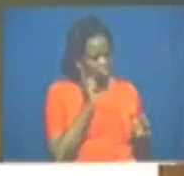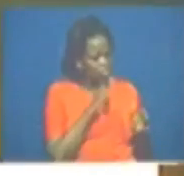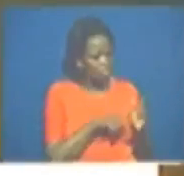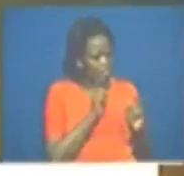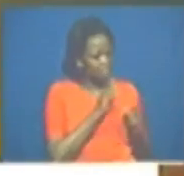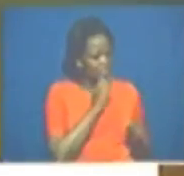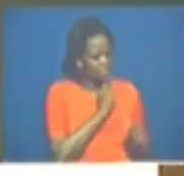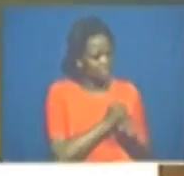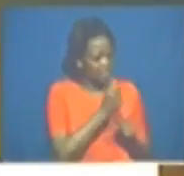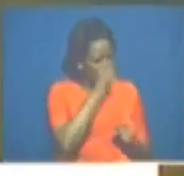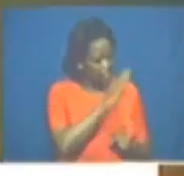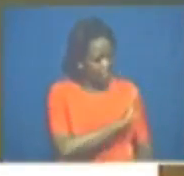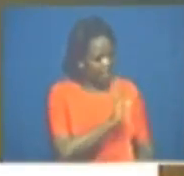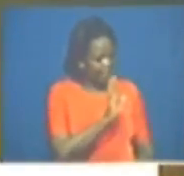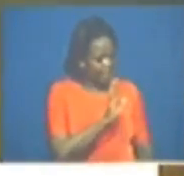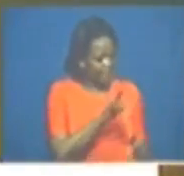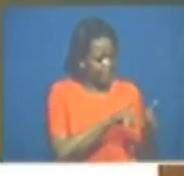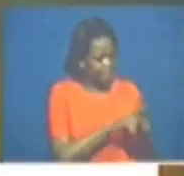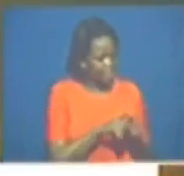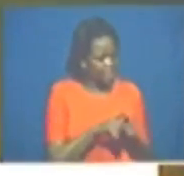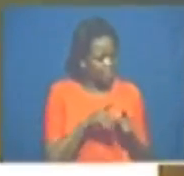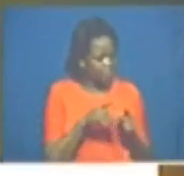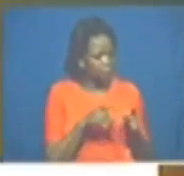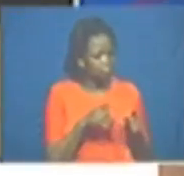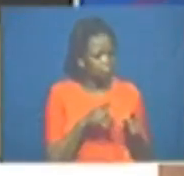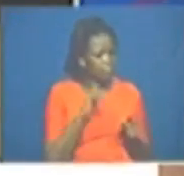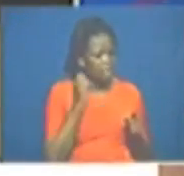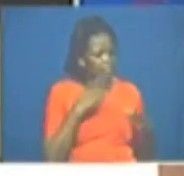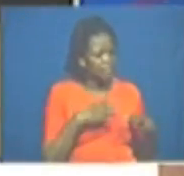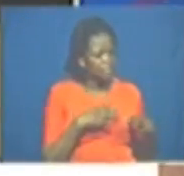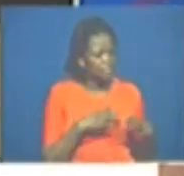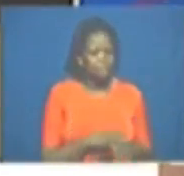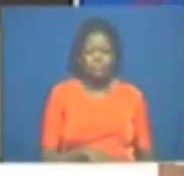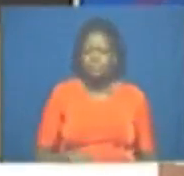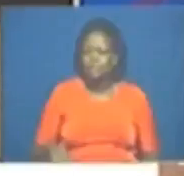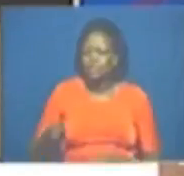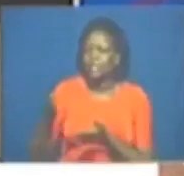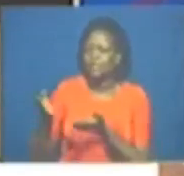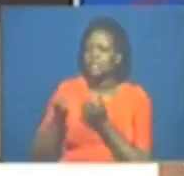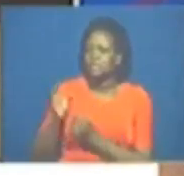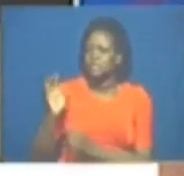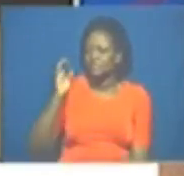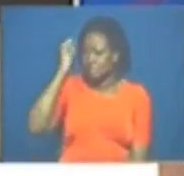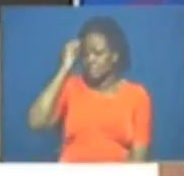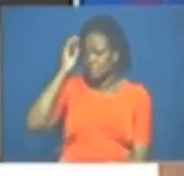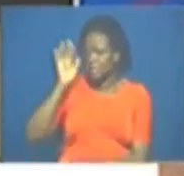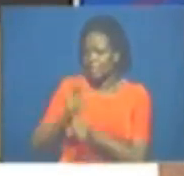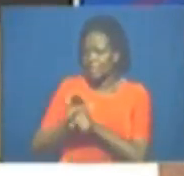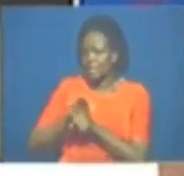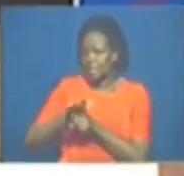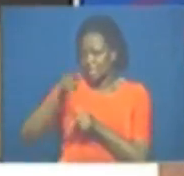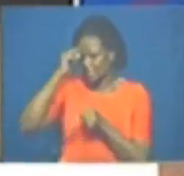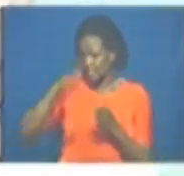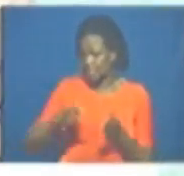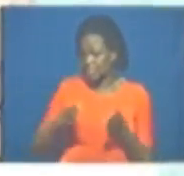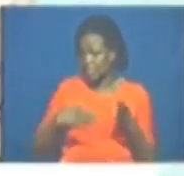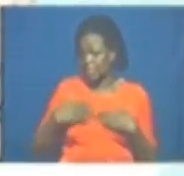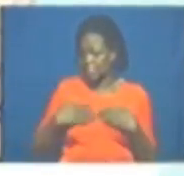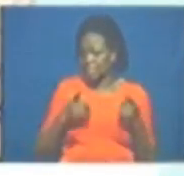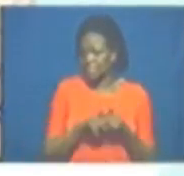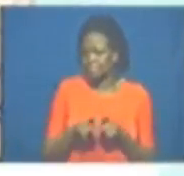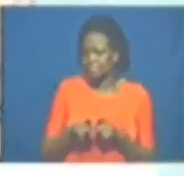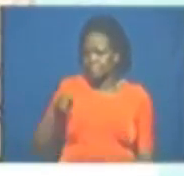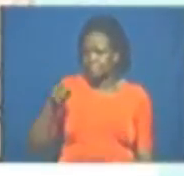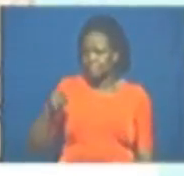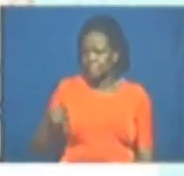them as a citizen? We need a lot of civic education. You know, most of the governors were still behaving like the MPs. You know, most of them